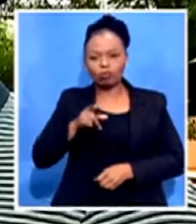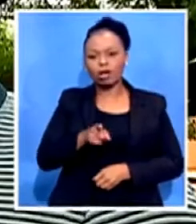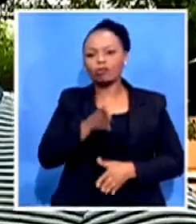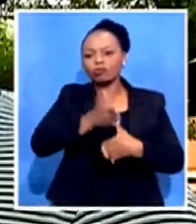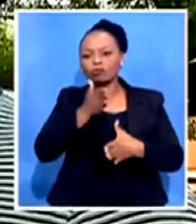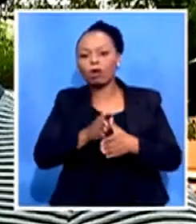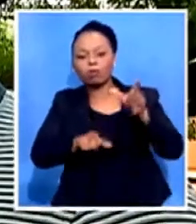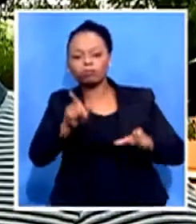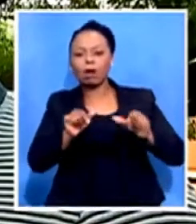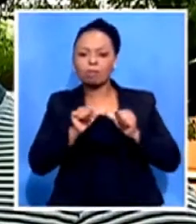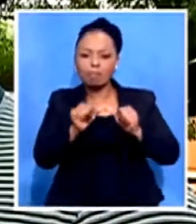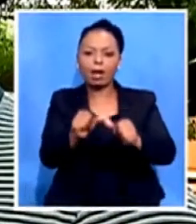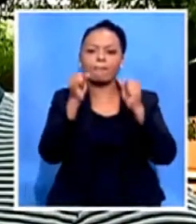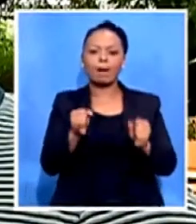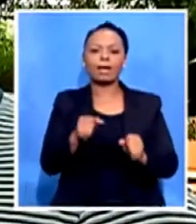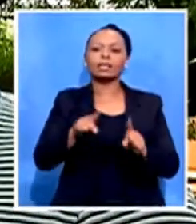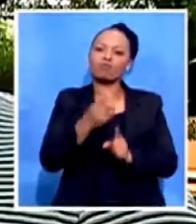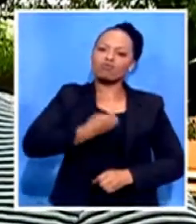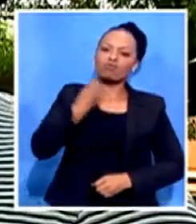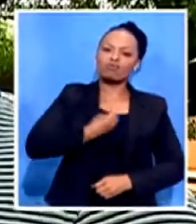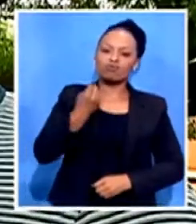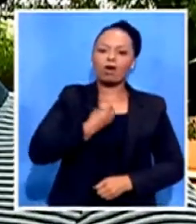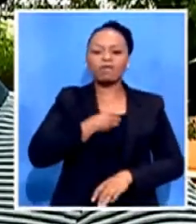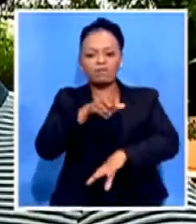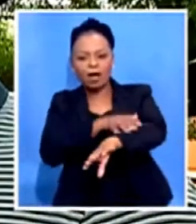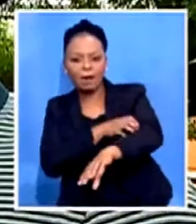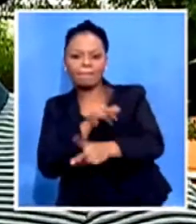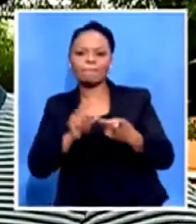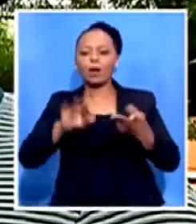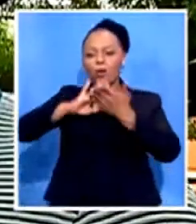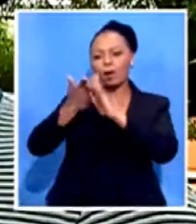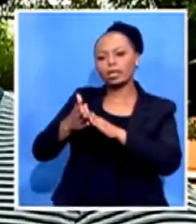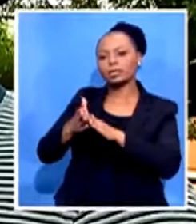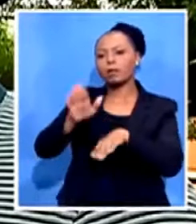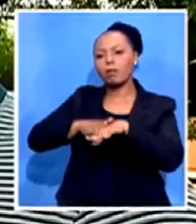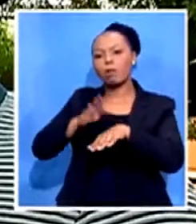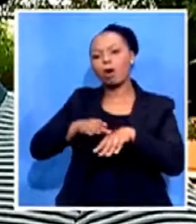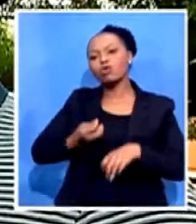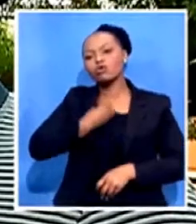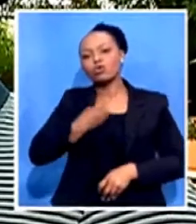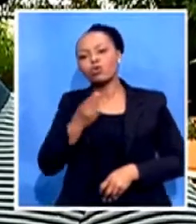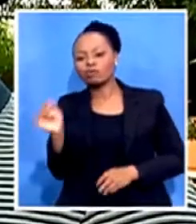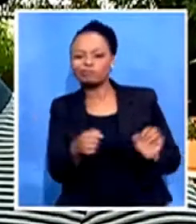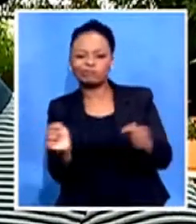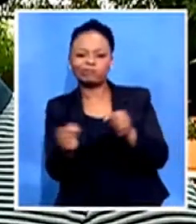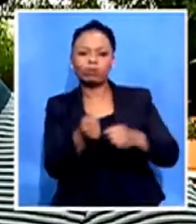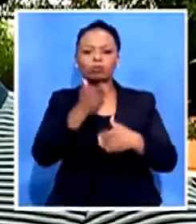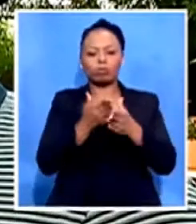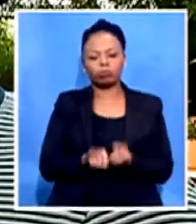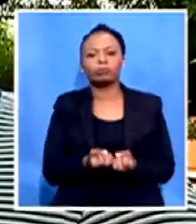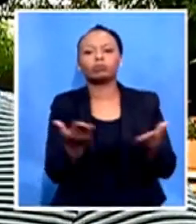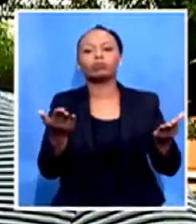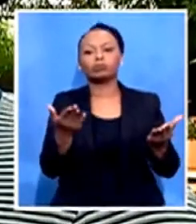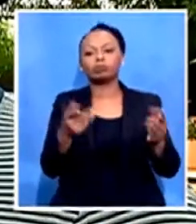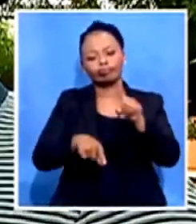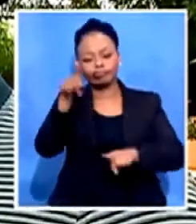The farm and the community is looking to create more youth employment, to be able to diversify away from citrus, even though that will